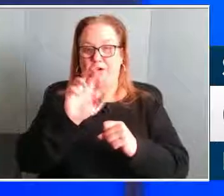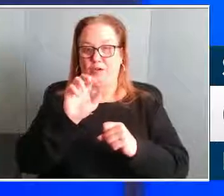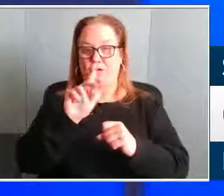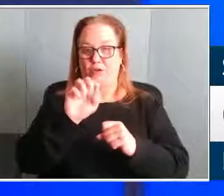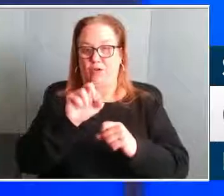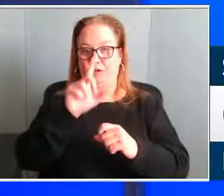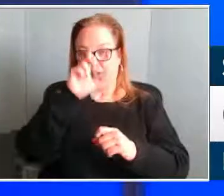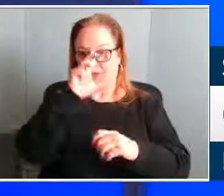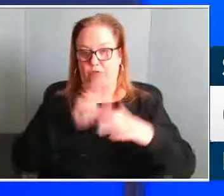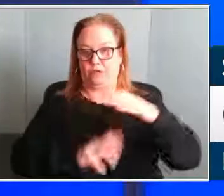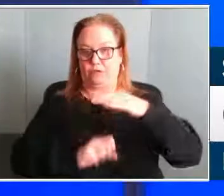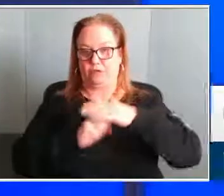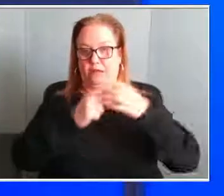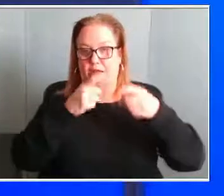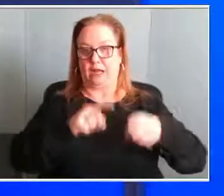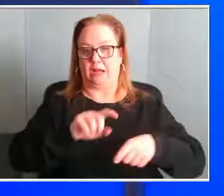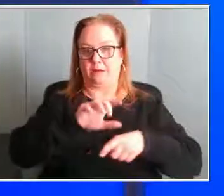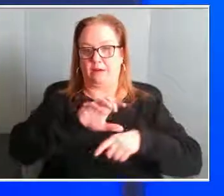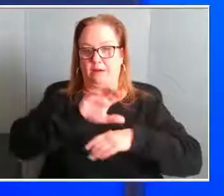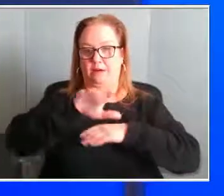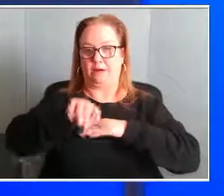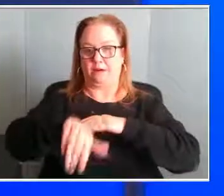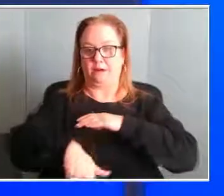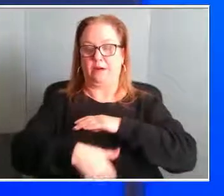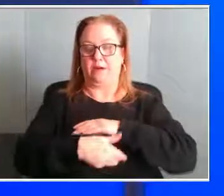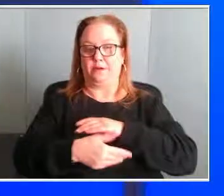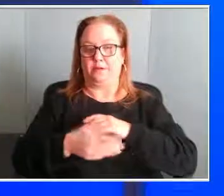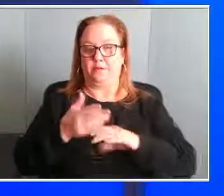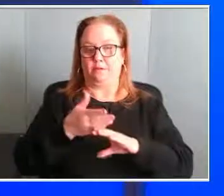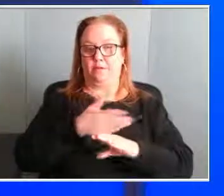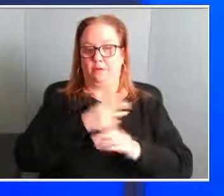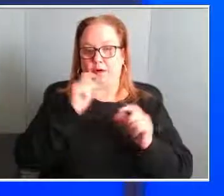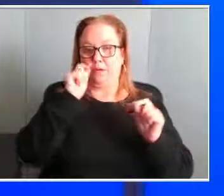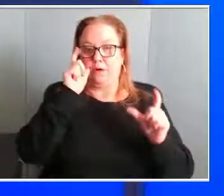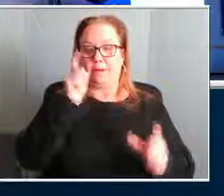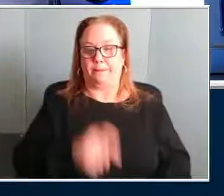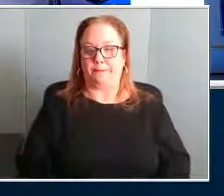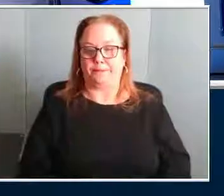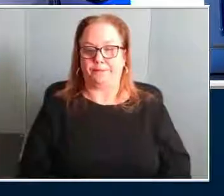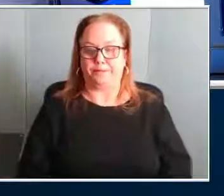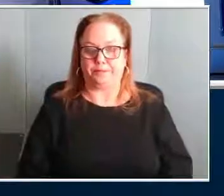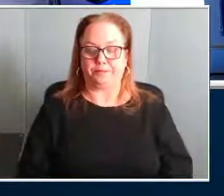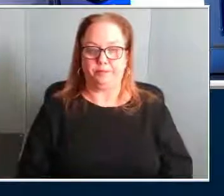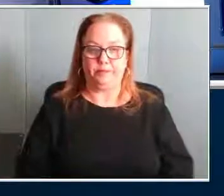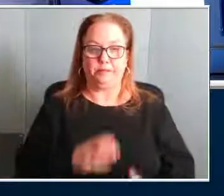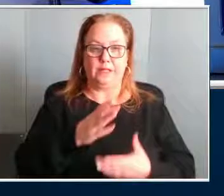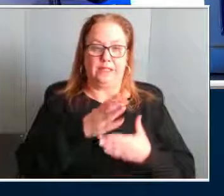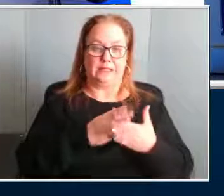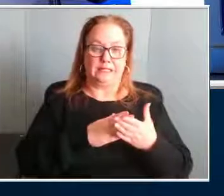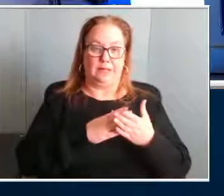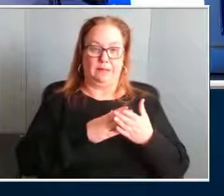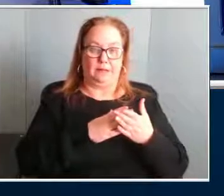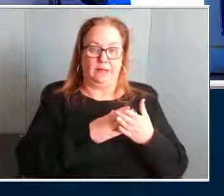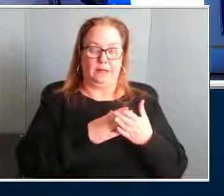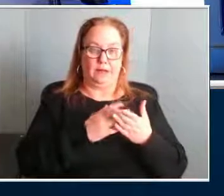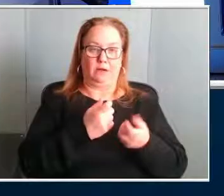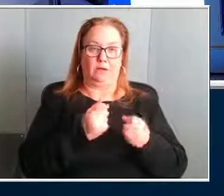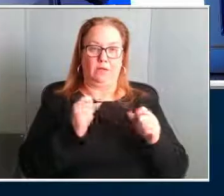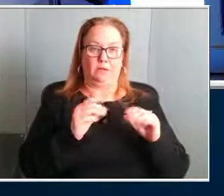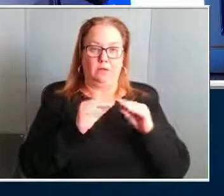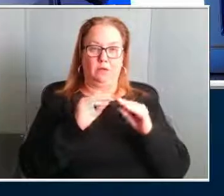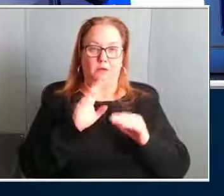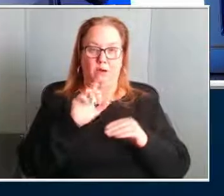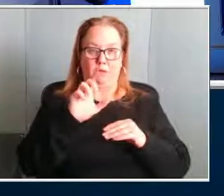probably happened in probably the hours preceding when he woke up. So some of his tissue clearly got rescued by getting more blood back in